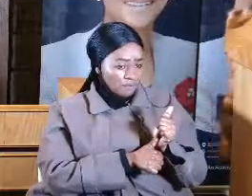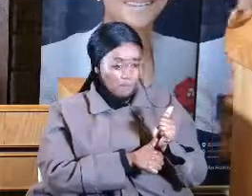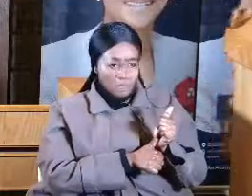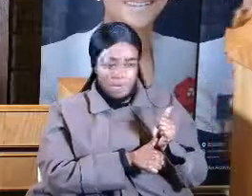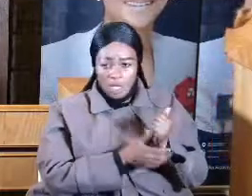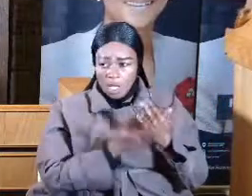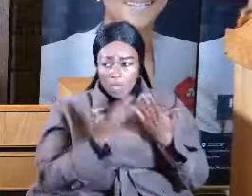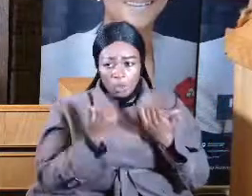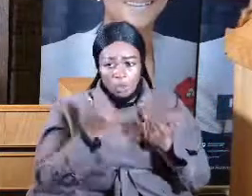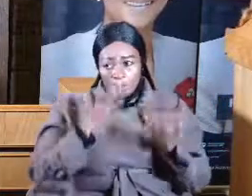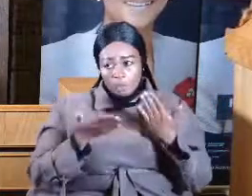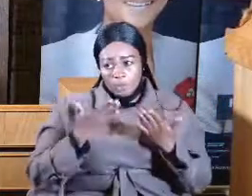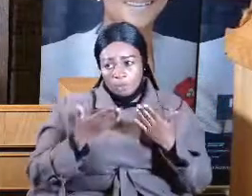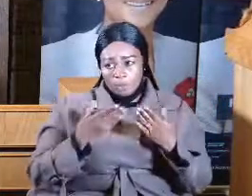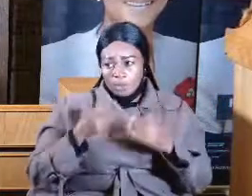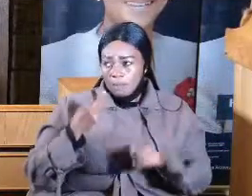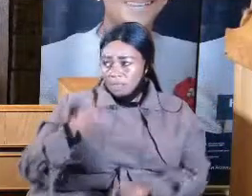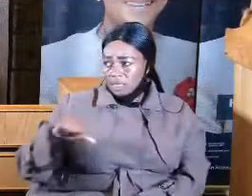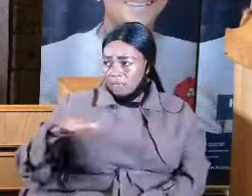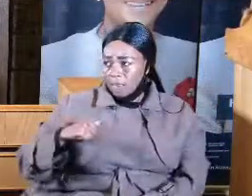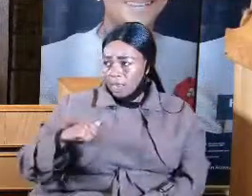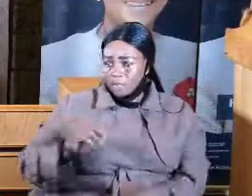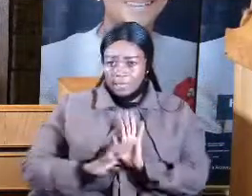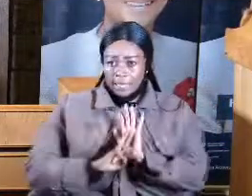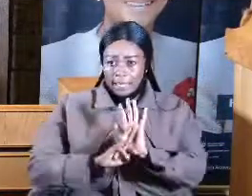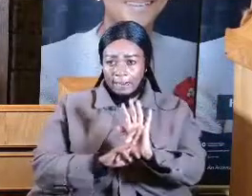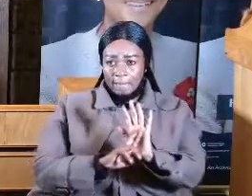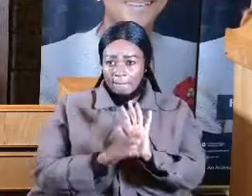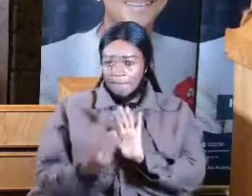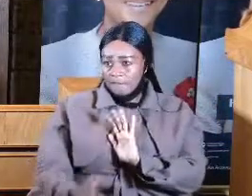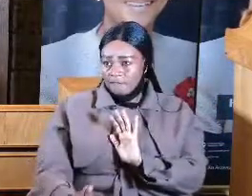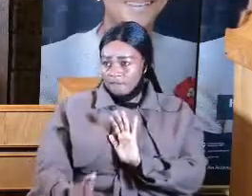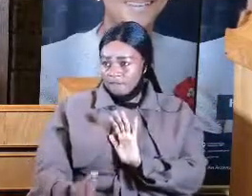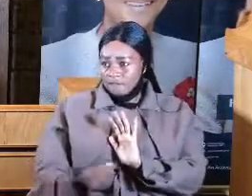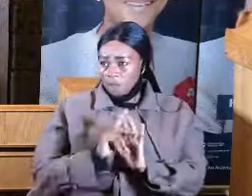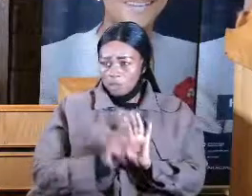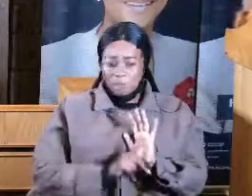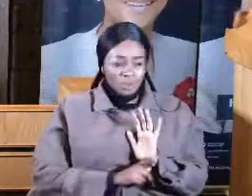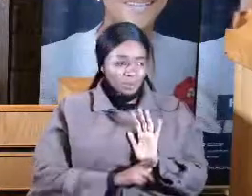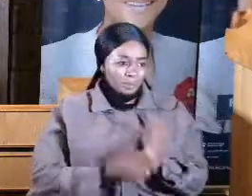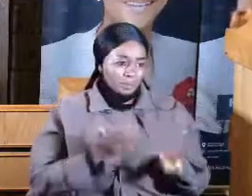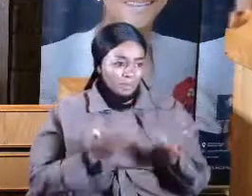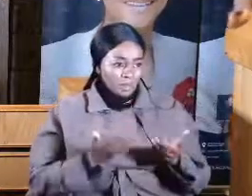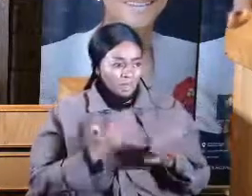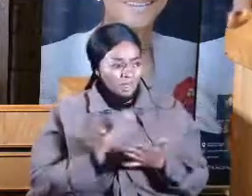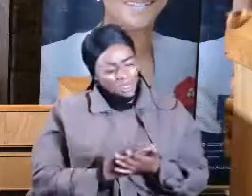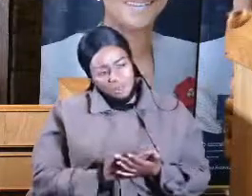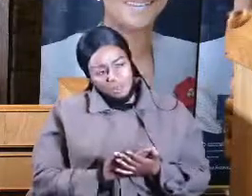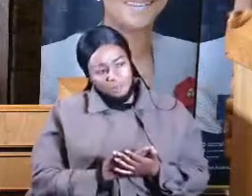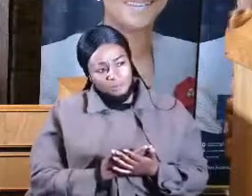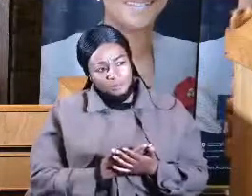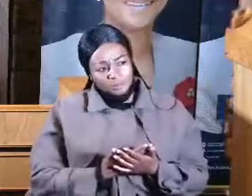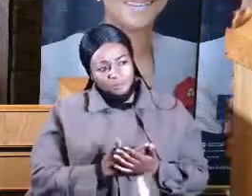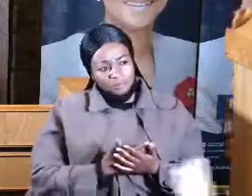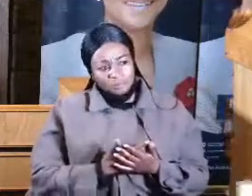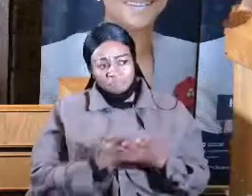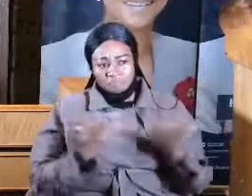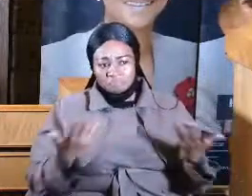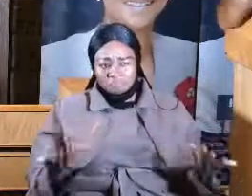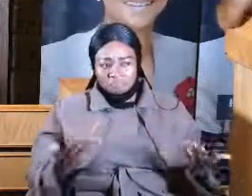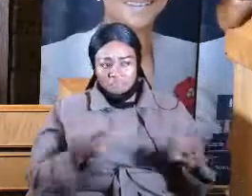there's anybody from the municipality with the programs that are there. Perhaps if there could be an outreach